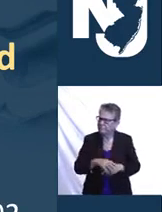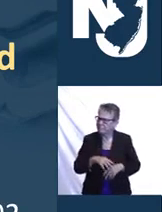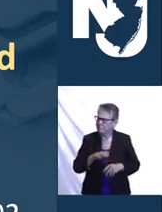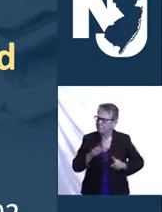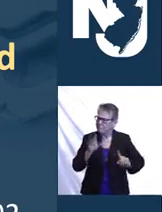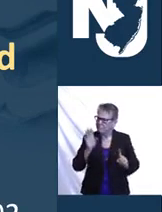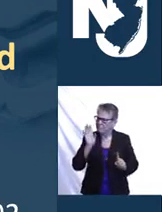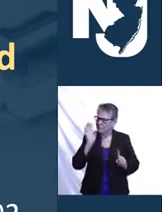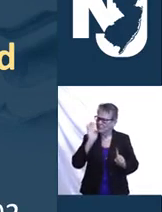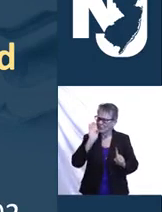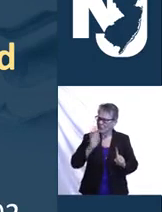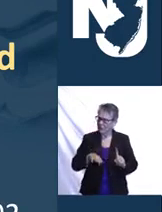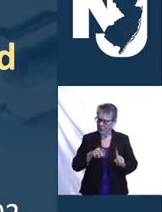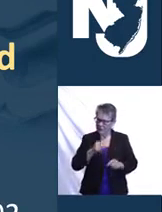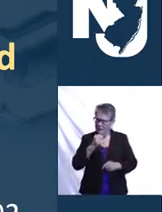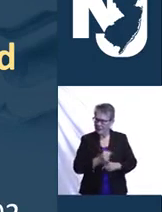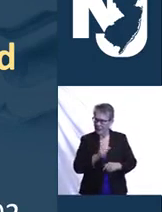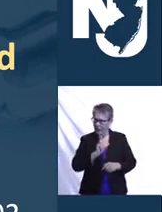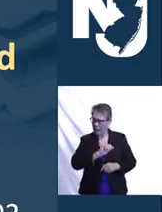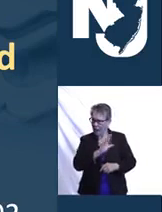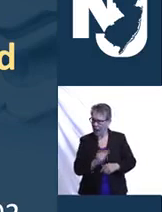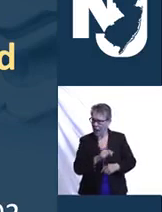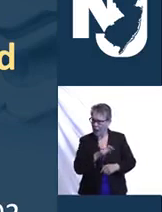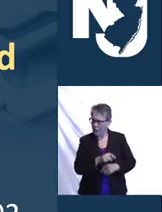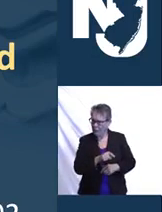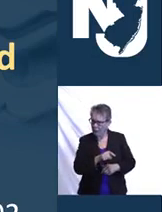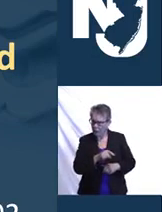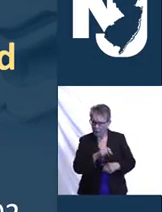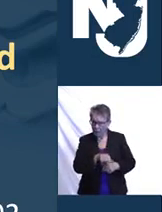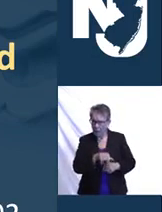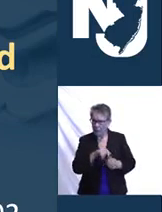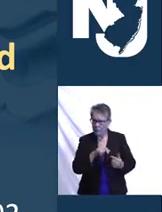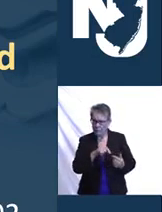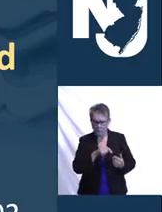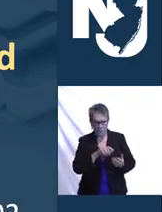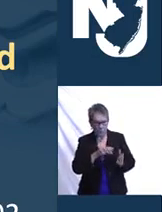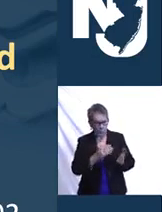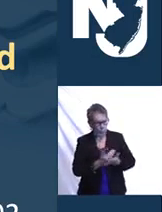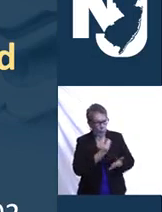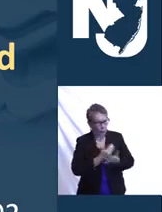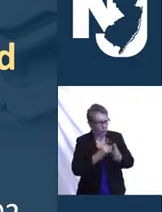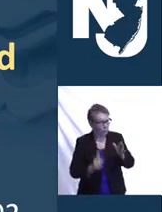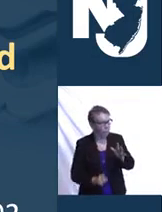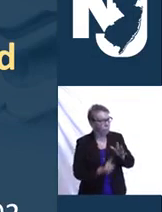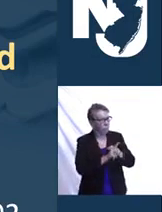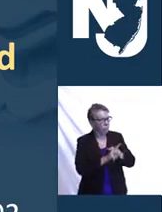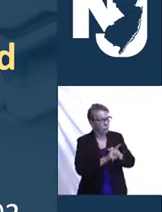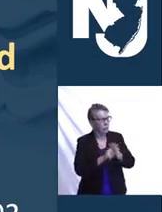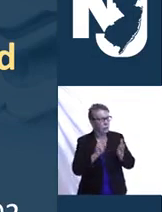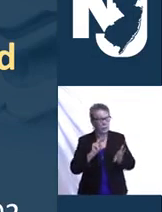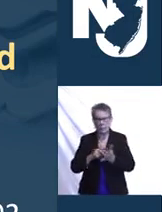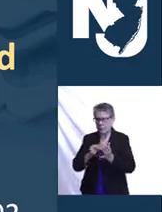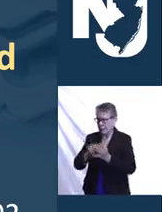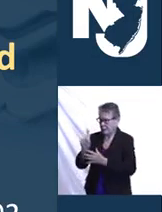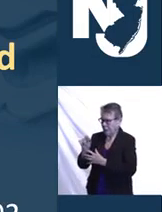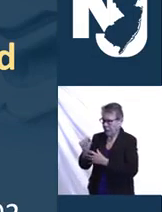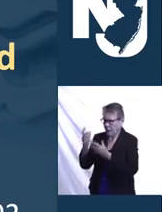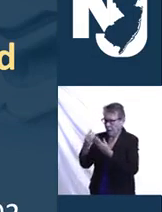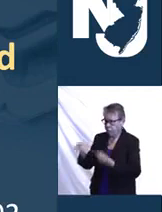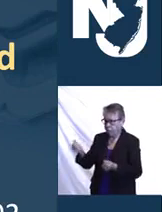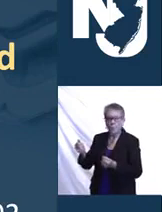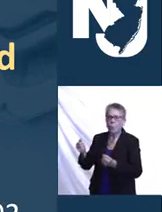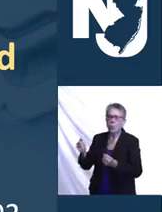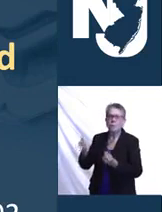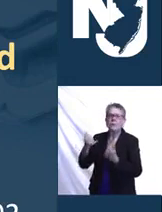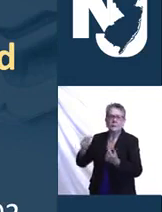its transmissibility or its virulence. As you'll see in a minute, we're still registering well more than 1,000 new confirmed